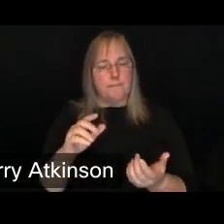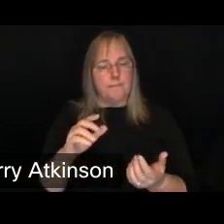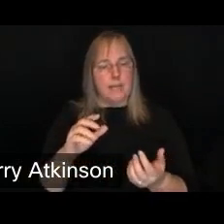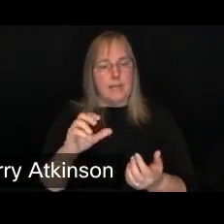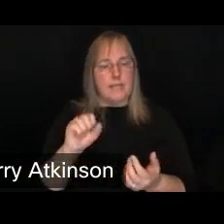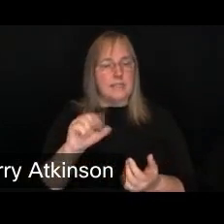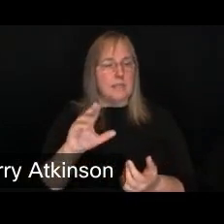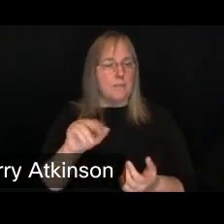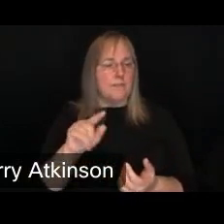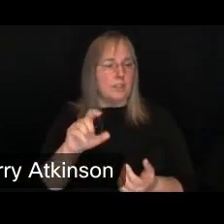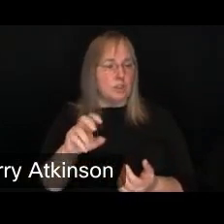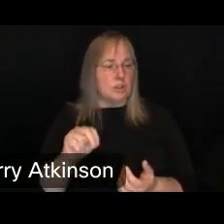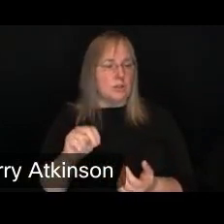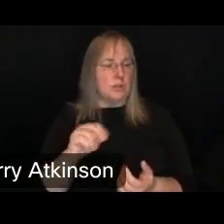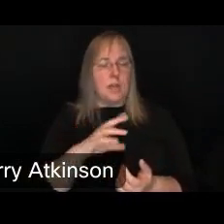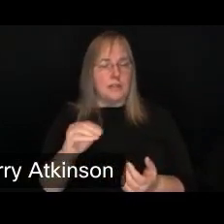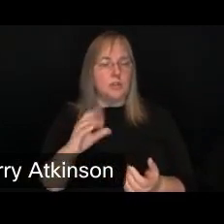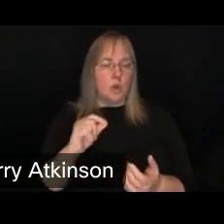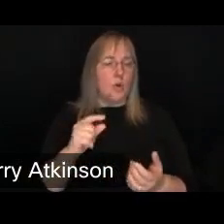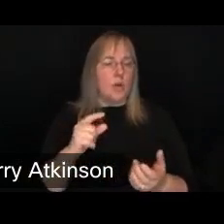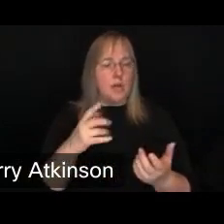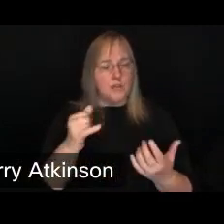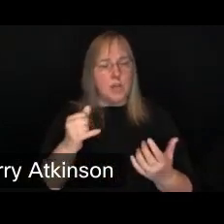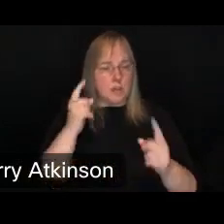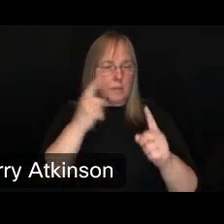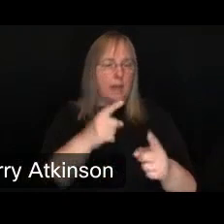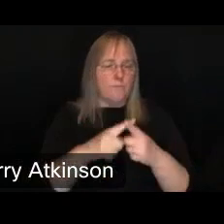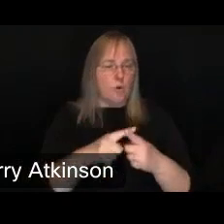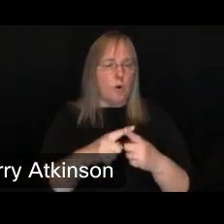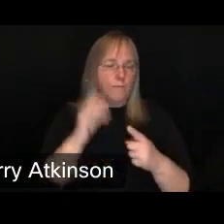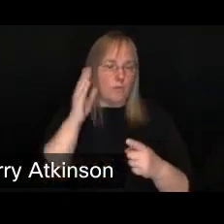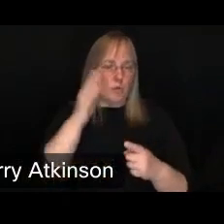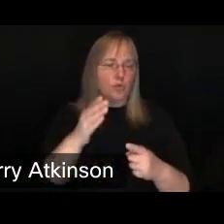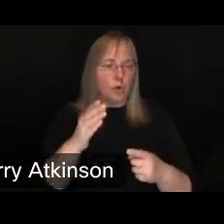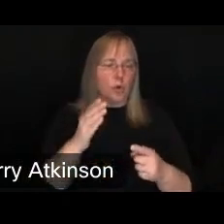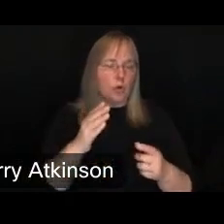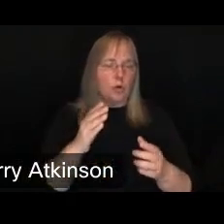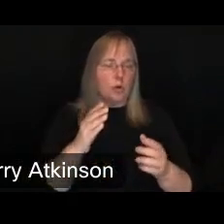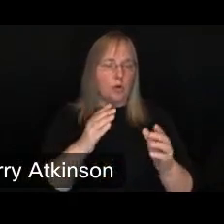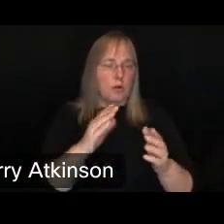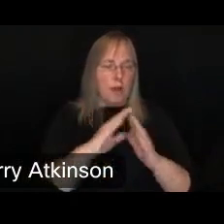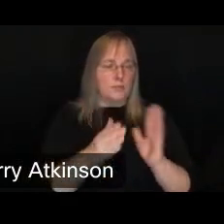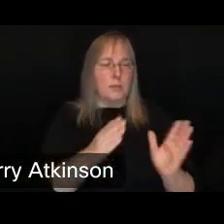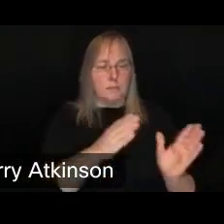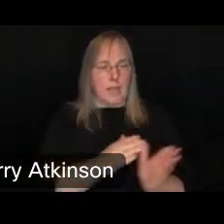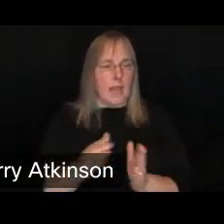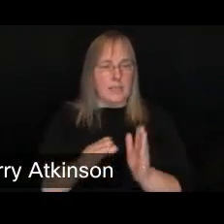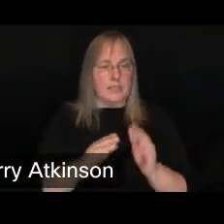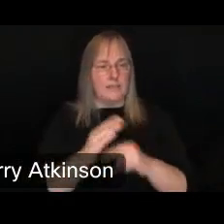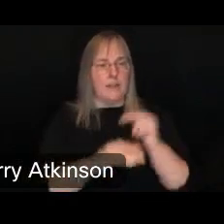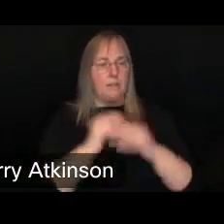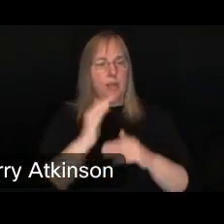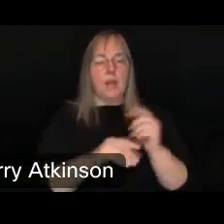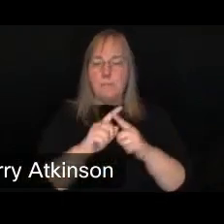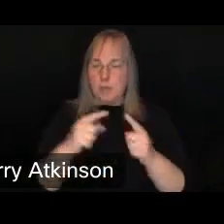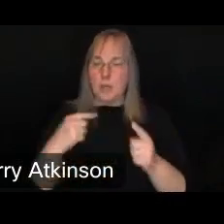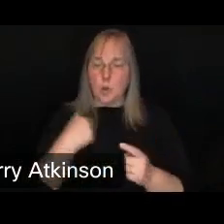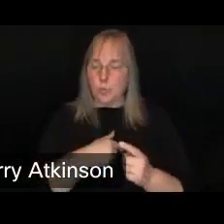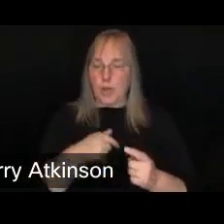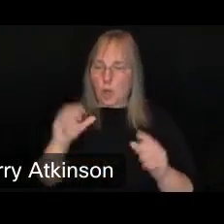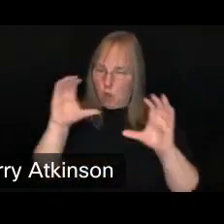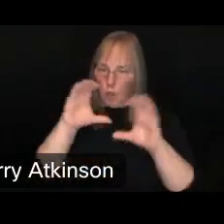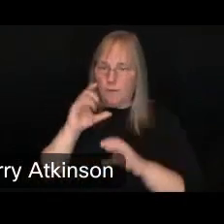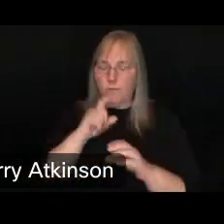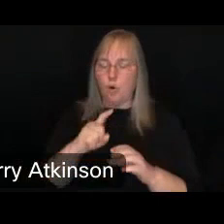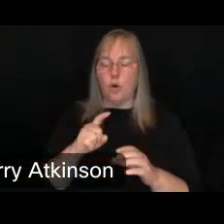continued single-family detached development, but the plan still has policies to allow the development of what's called missing middle housing types and accessory